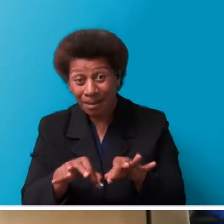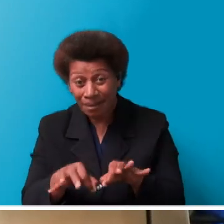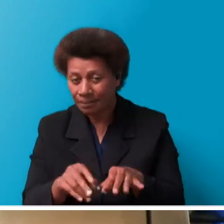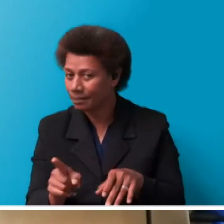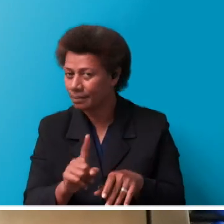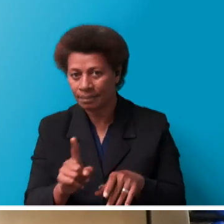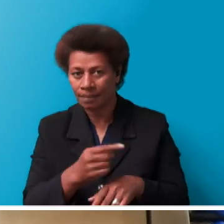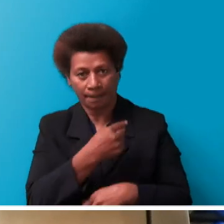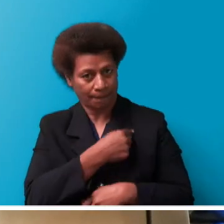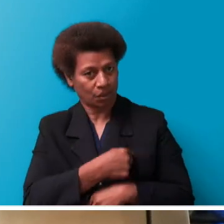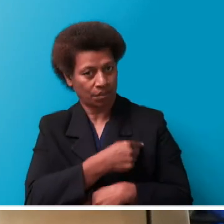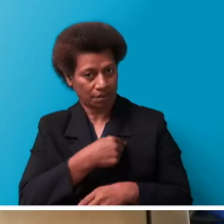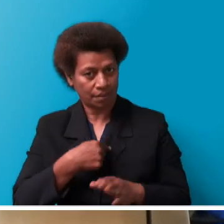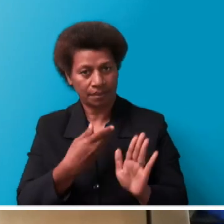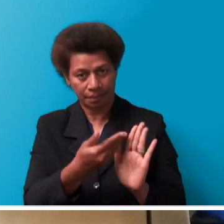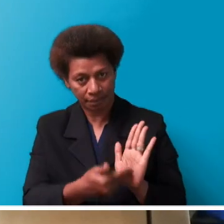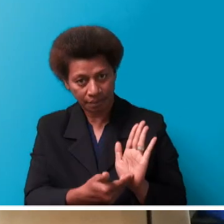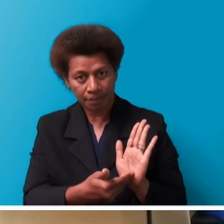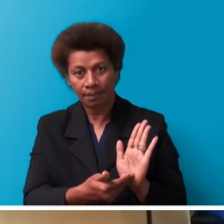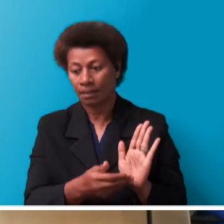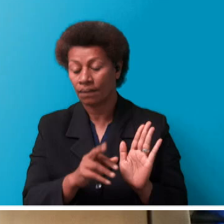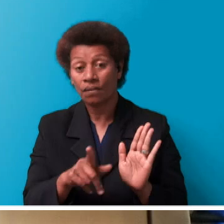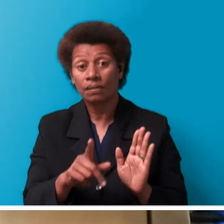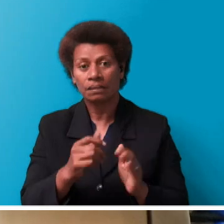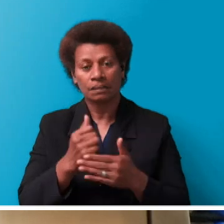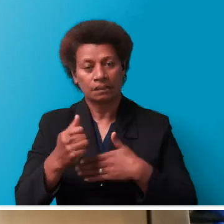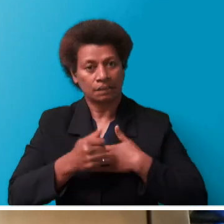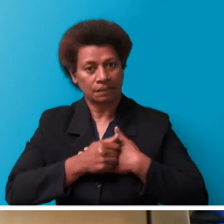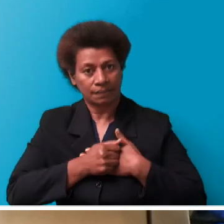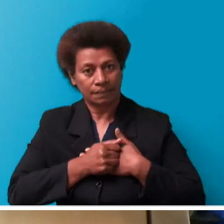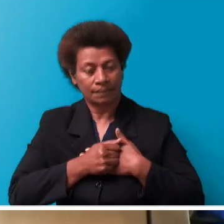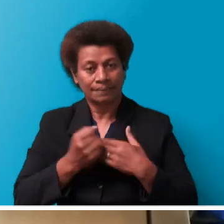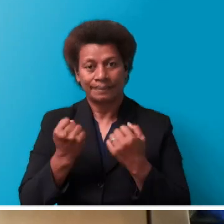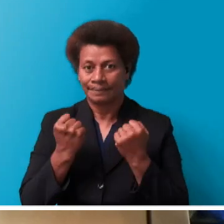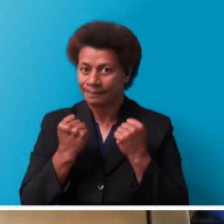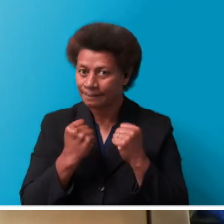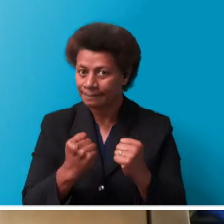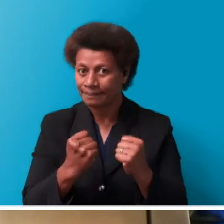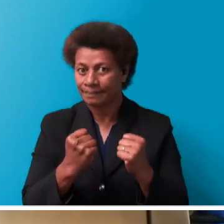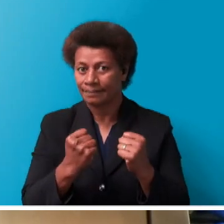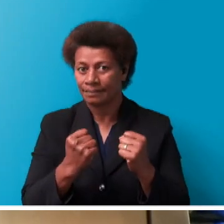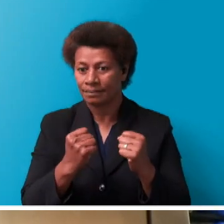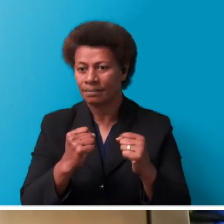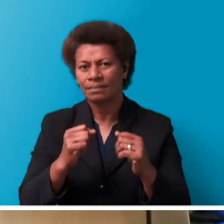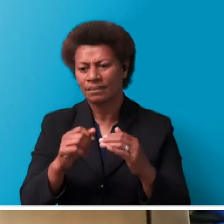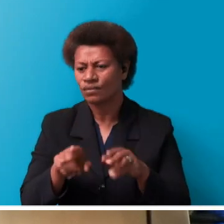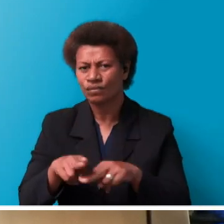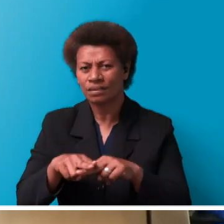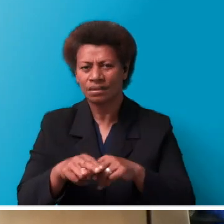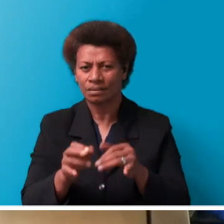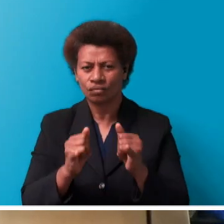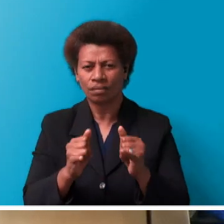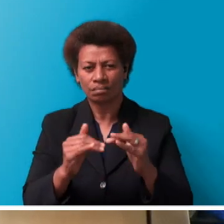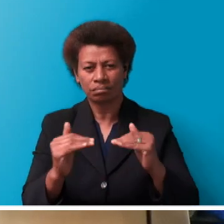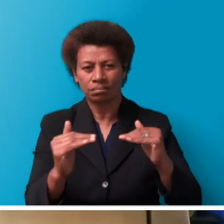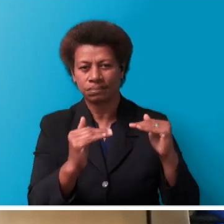commitment to a safer, stronger, and more just Fiji.